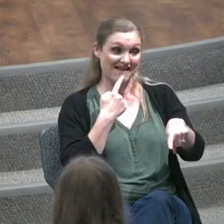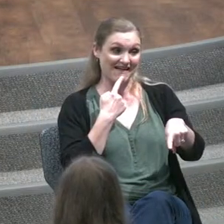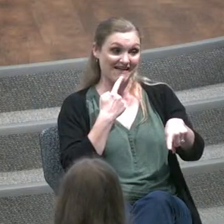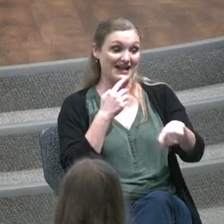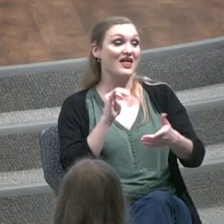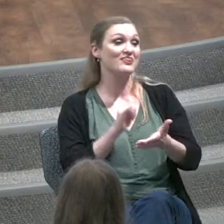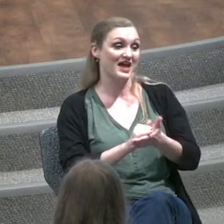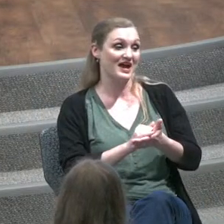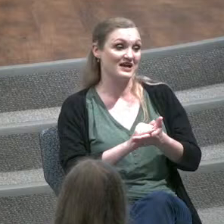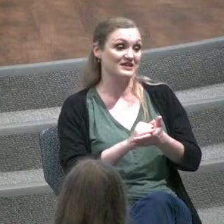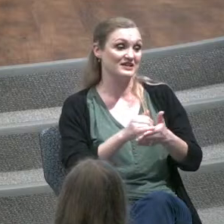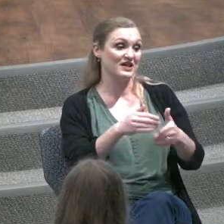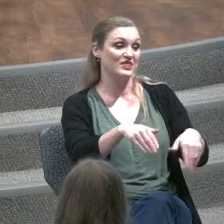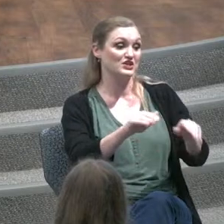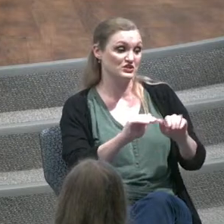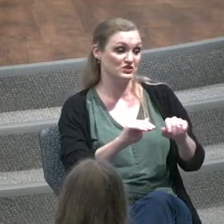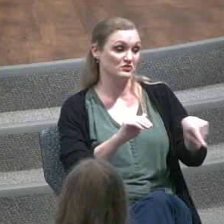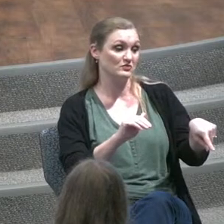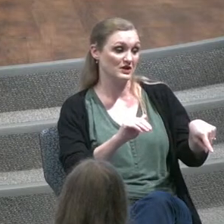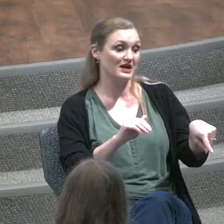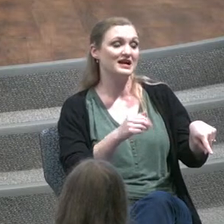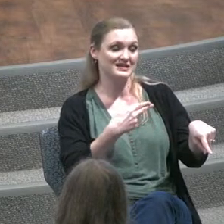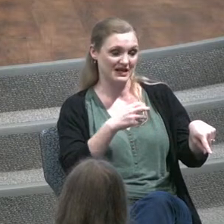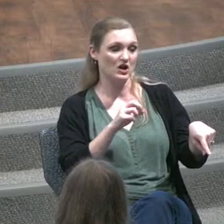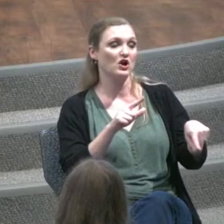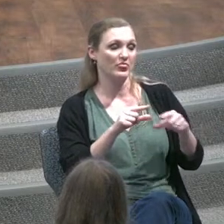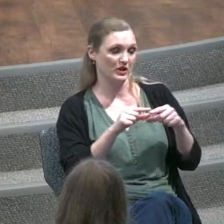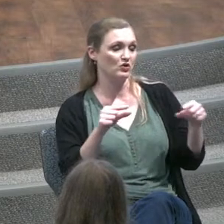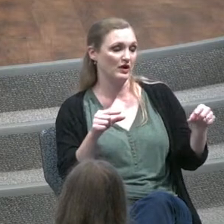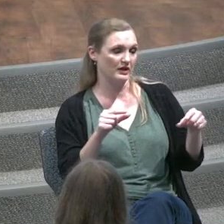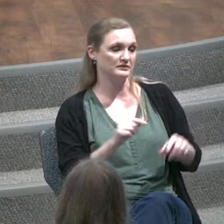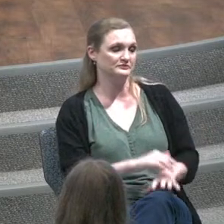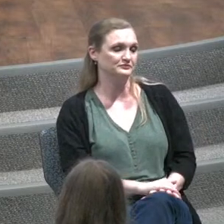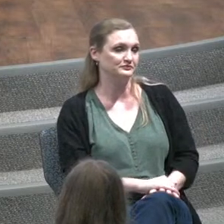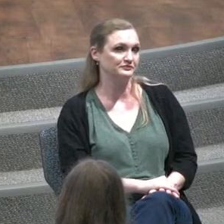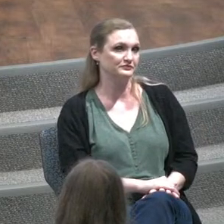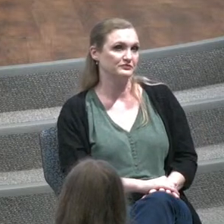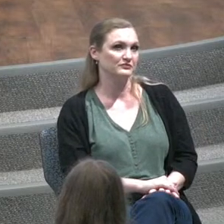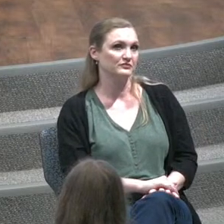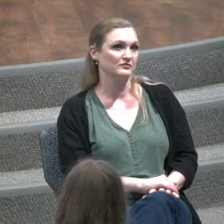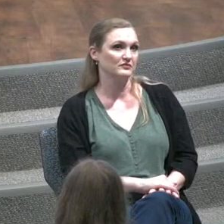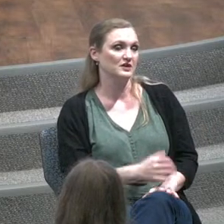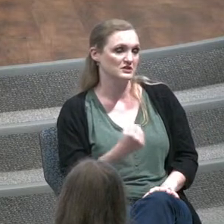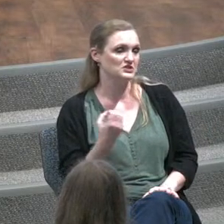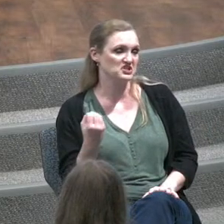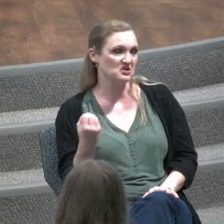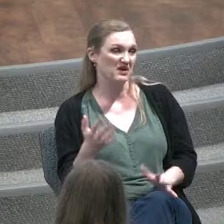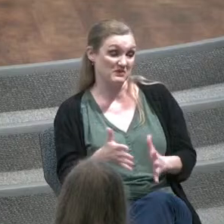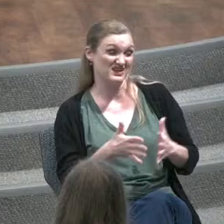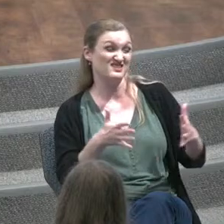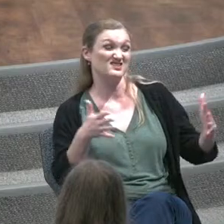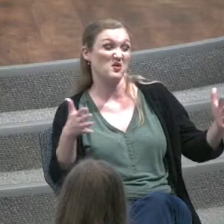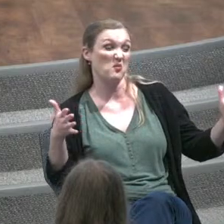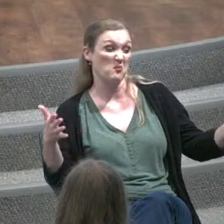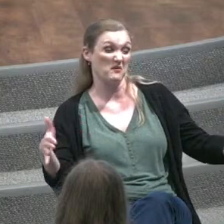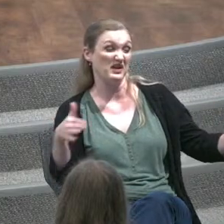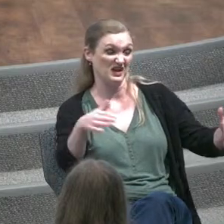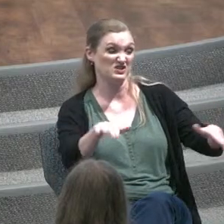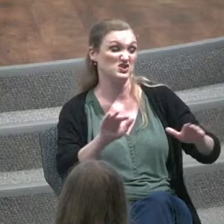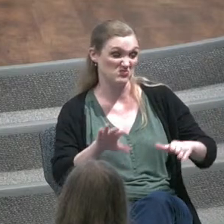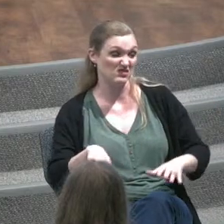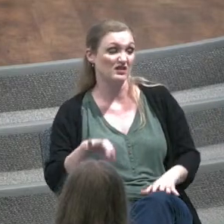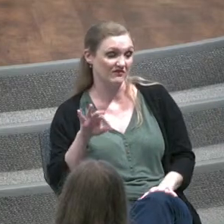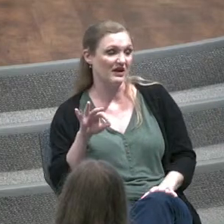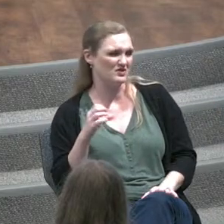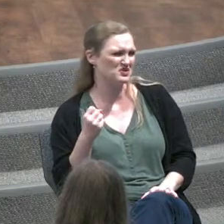identified Herodium as the burial place of Herod the Great, and then this massive tomb was uncovered a number of years